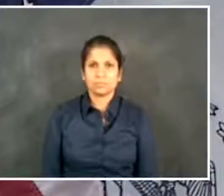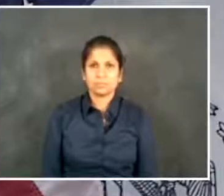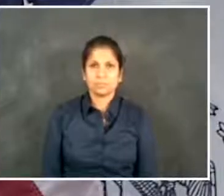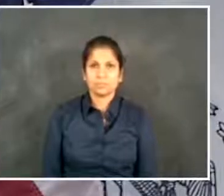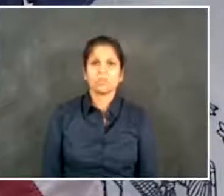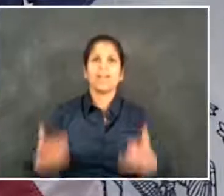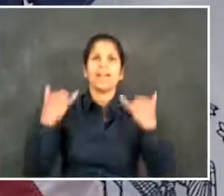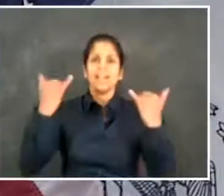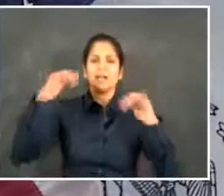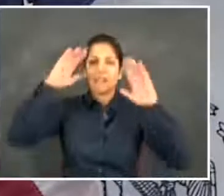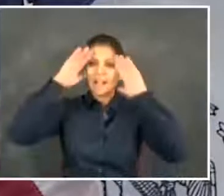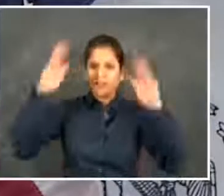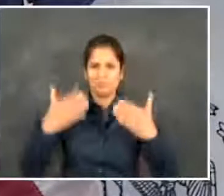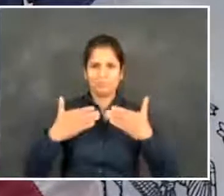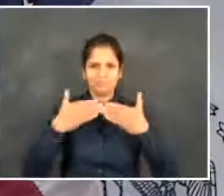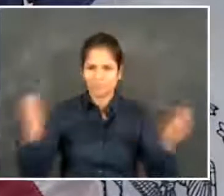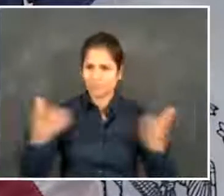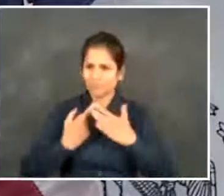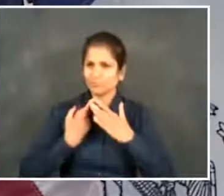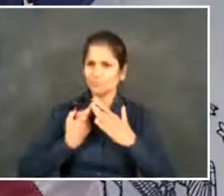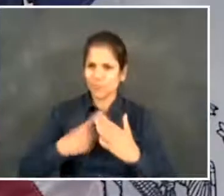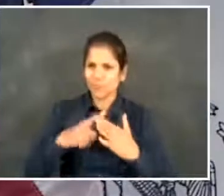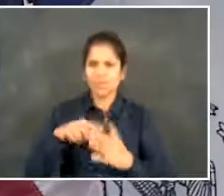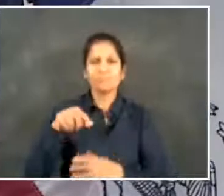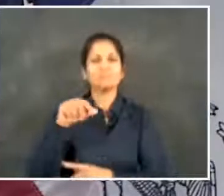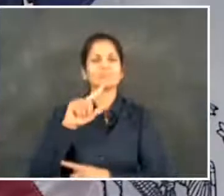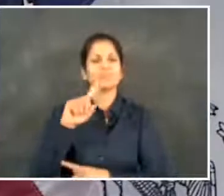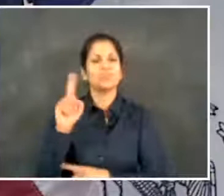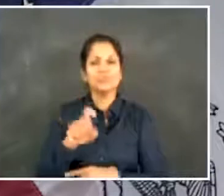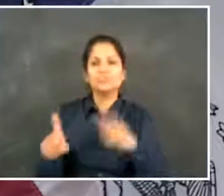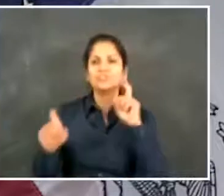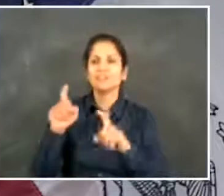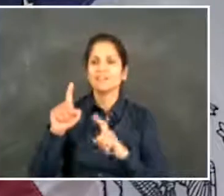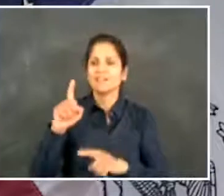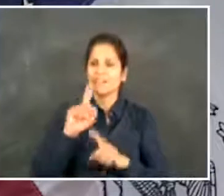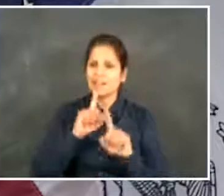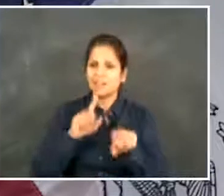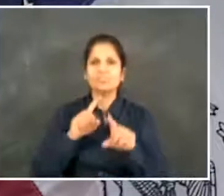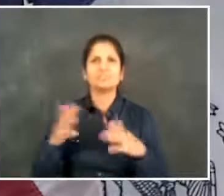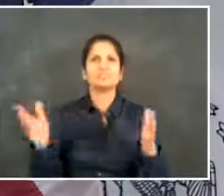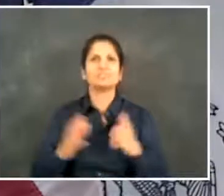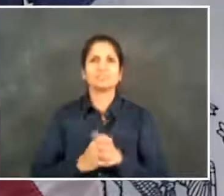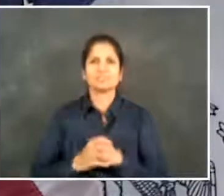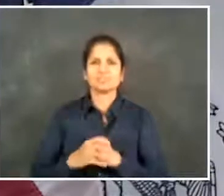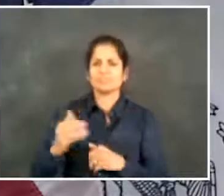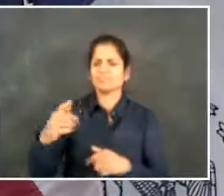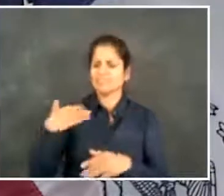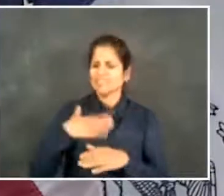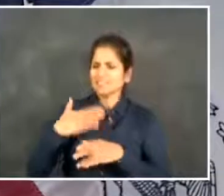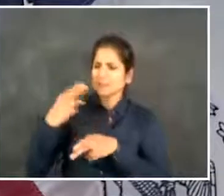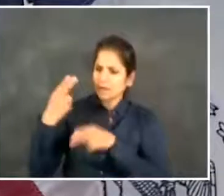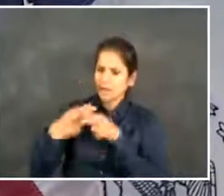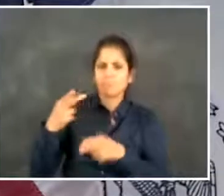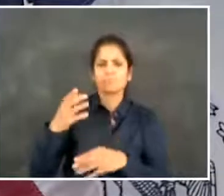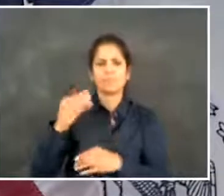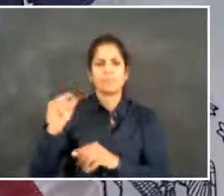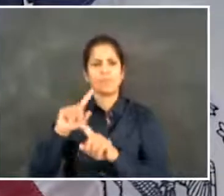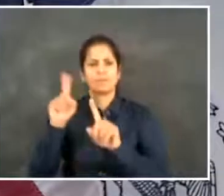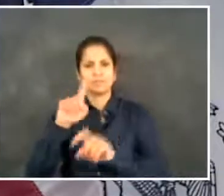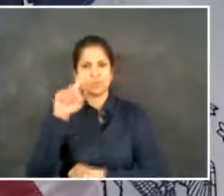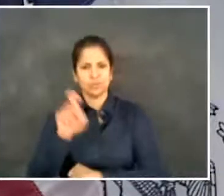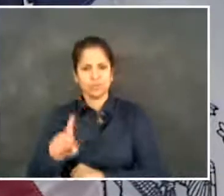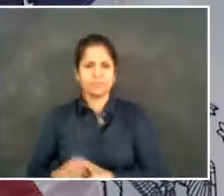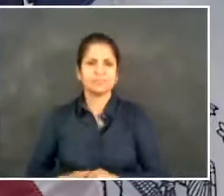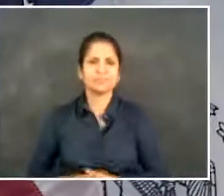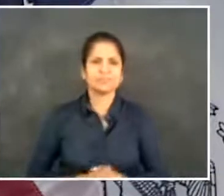media, and please remind me of the name and outlet of each journalist. Hi all, just a reminder that we